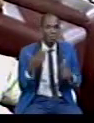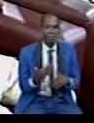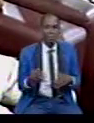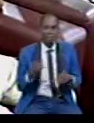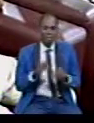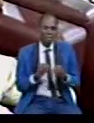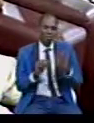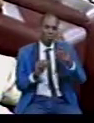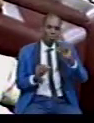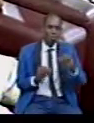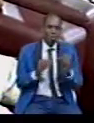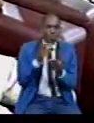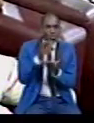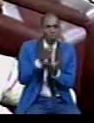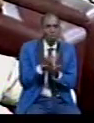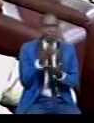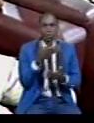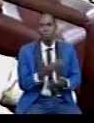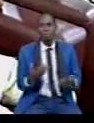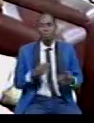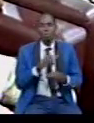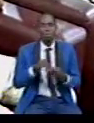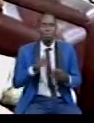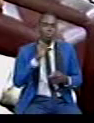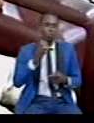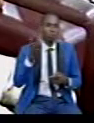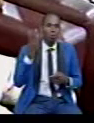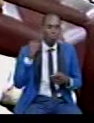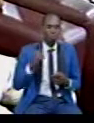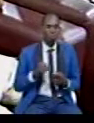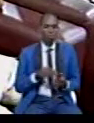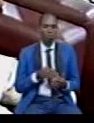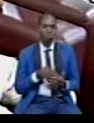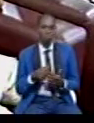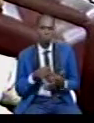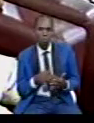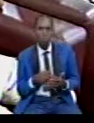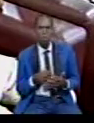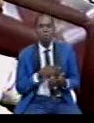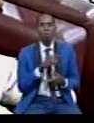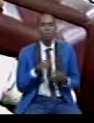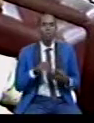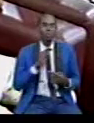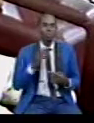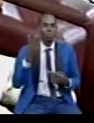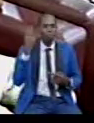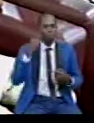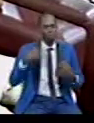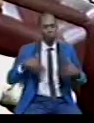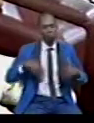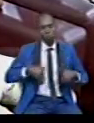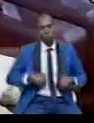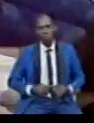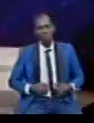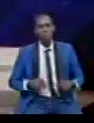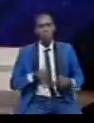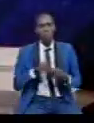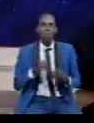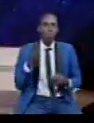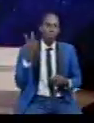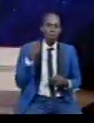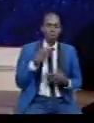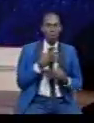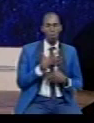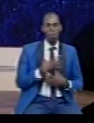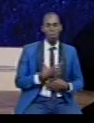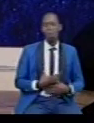little things. When he was strong, when he was physically tired, when he was weary, when he was hungry,